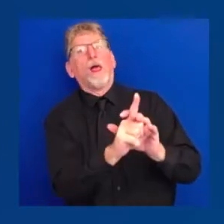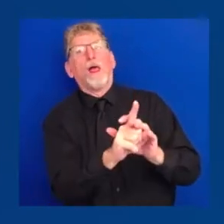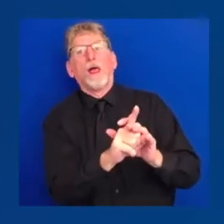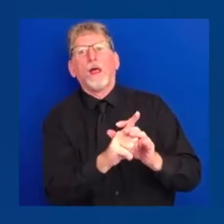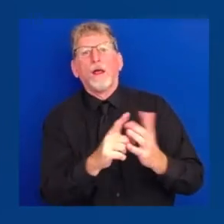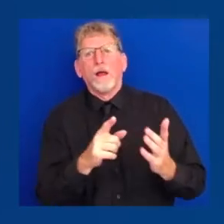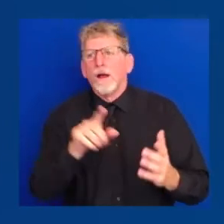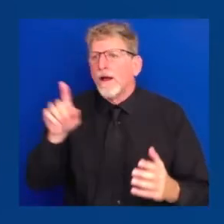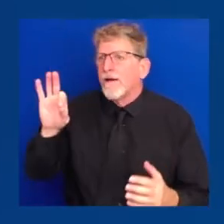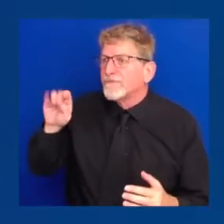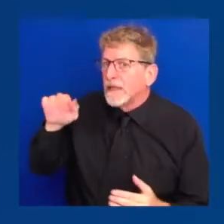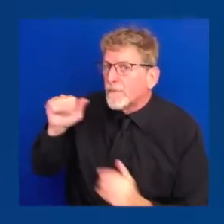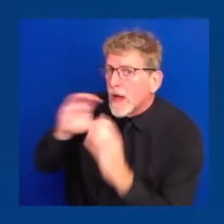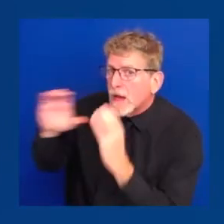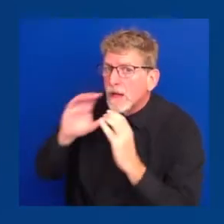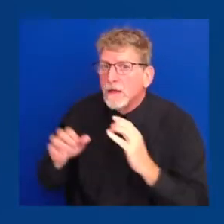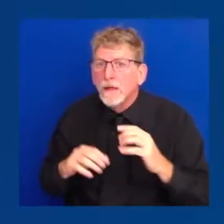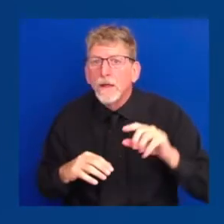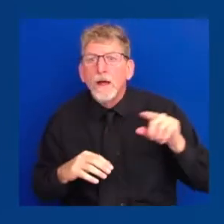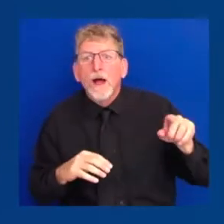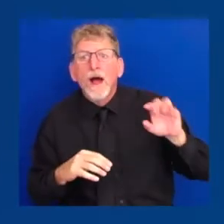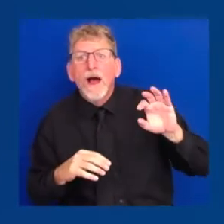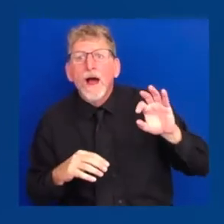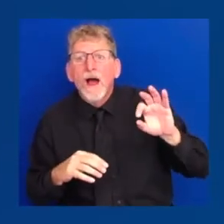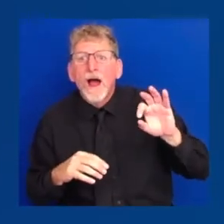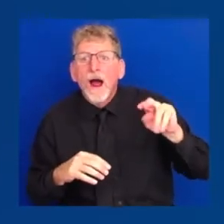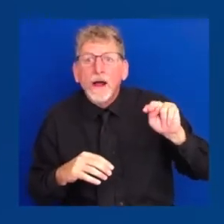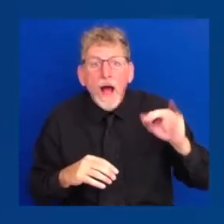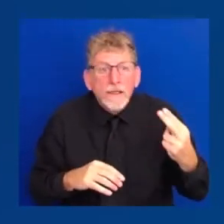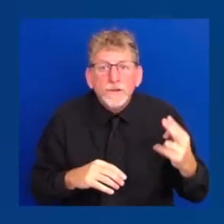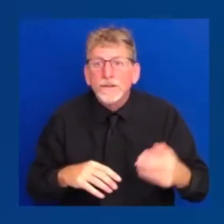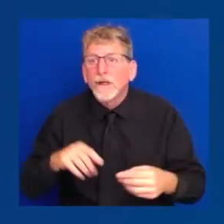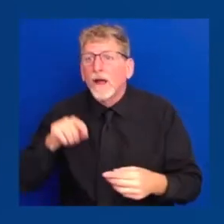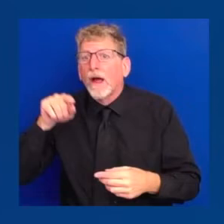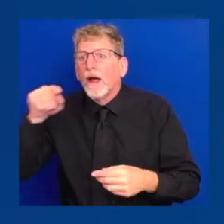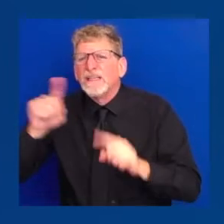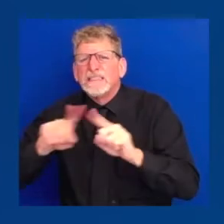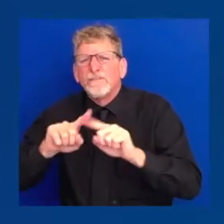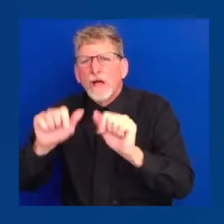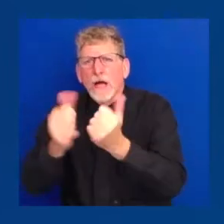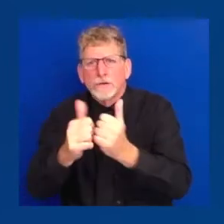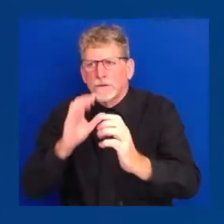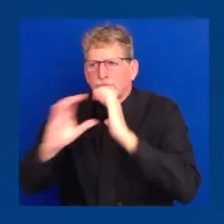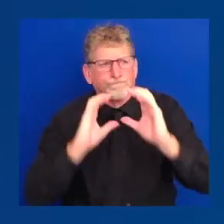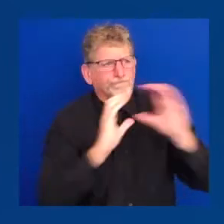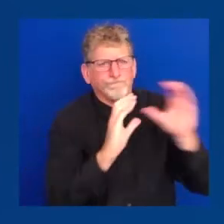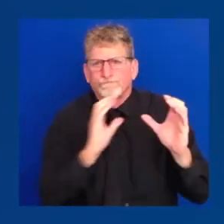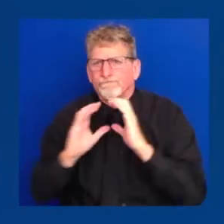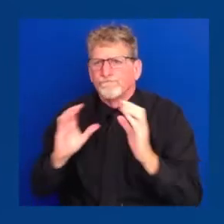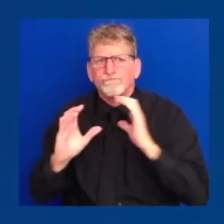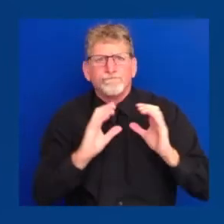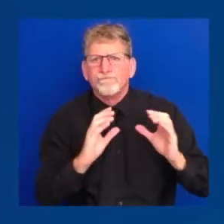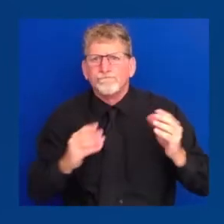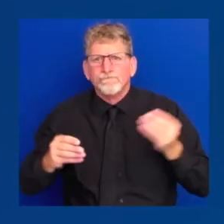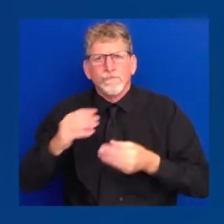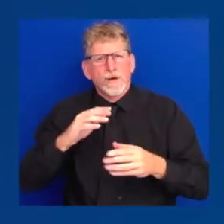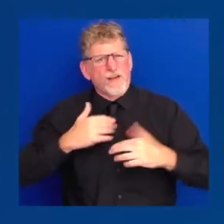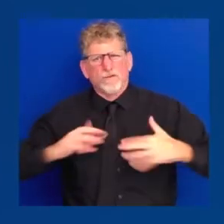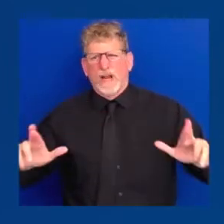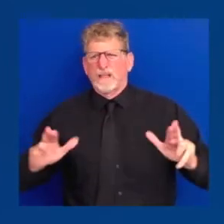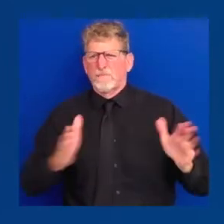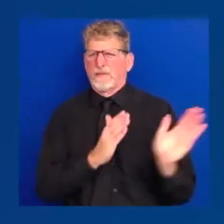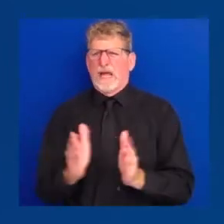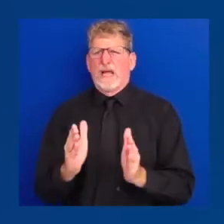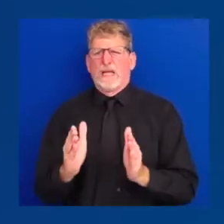agencies at the table. If needed, we have developed plans and processes that we can produce, authorize, and deliver new vaccines